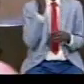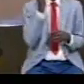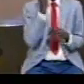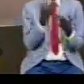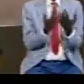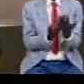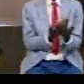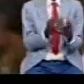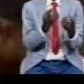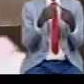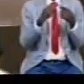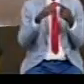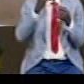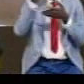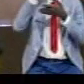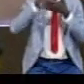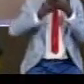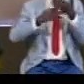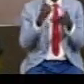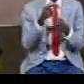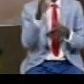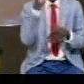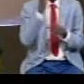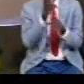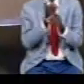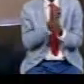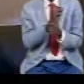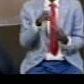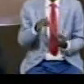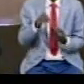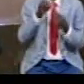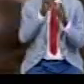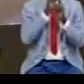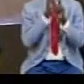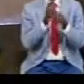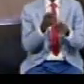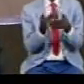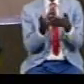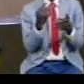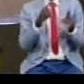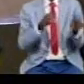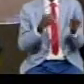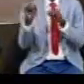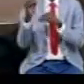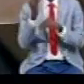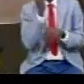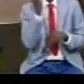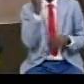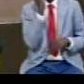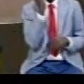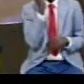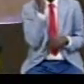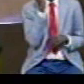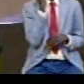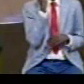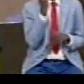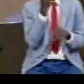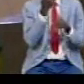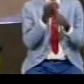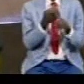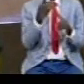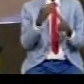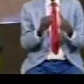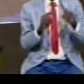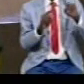because you have a package to collect tonight before you go. Those who gave their life to the Lord Jesus Christ, right from day one,